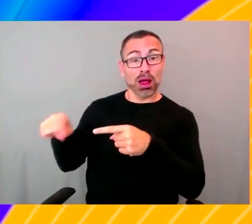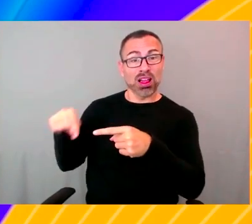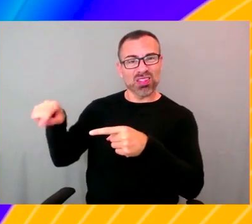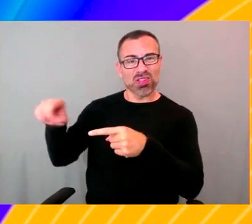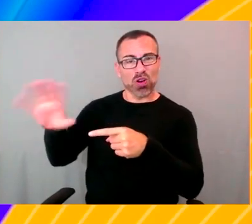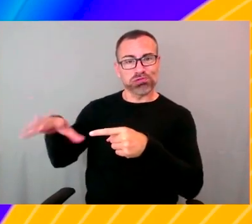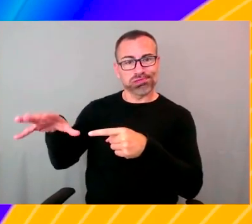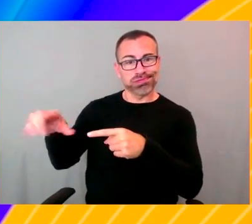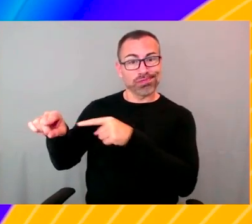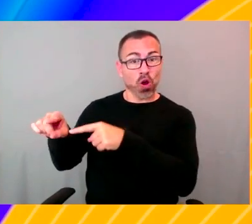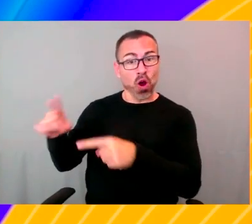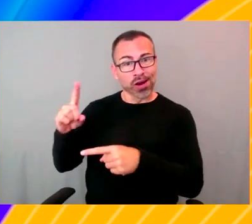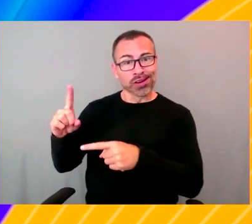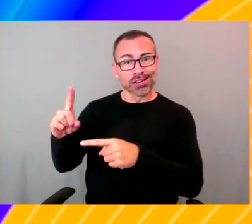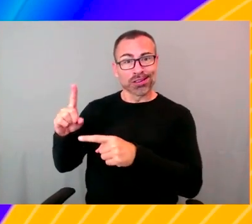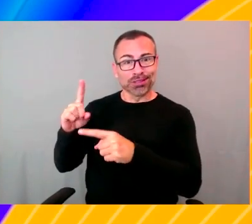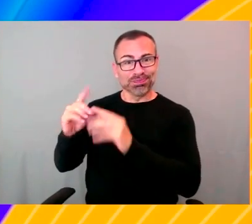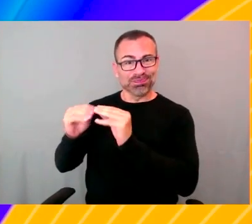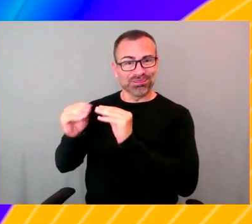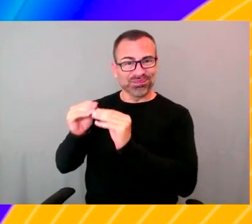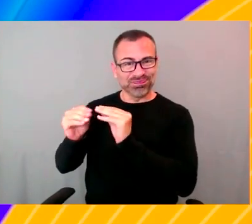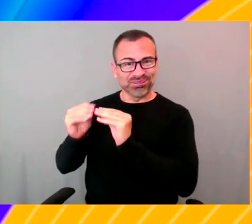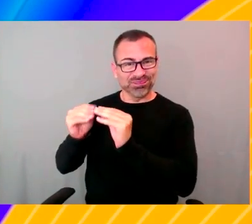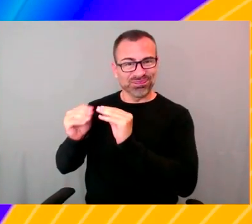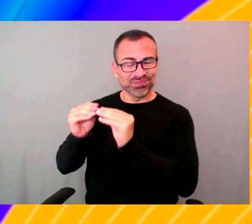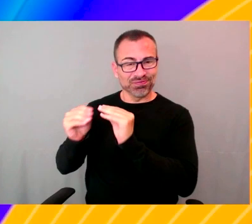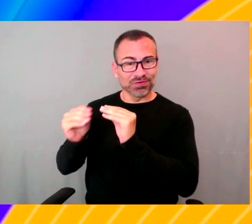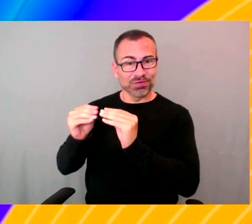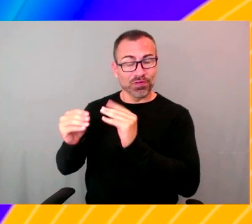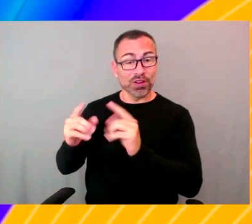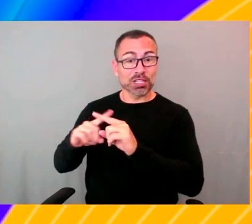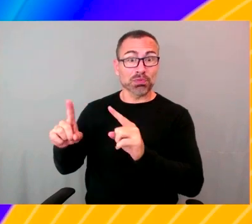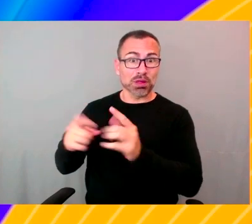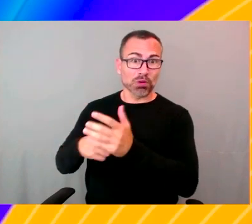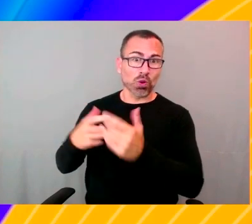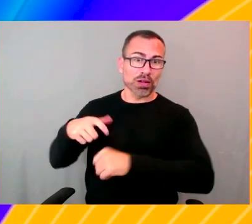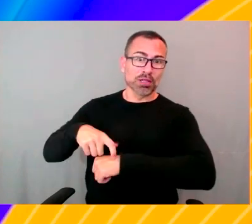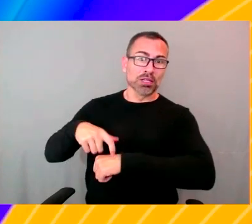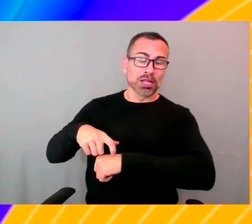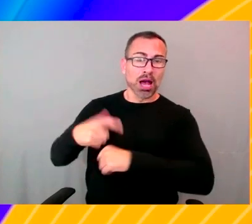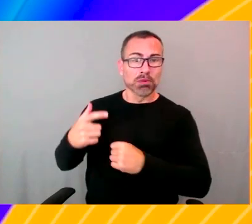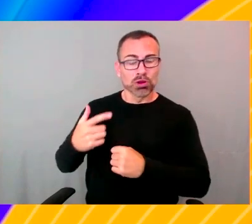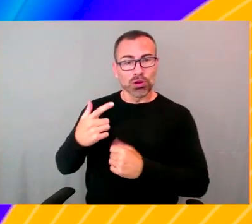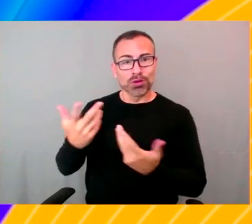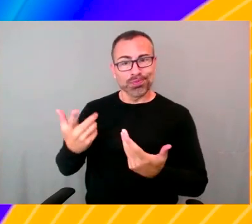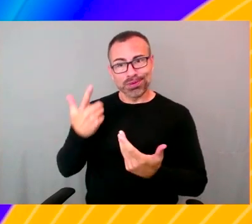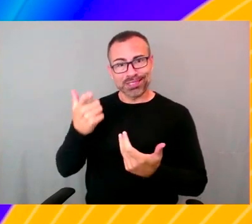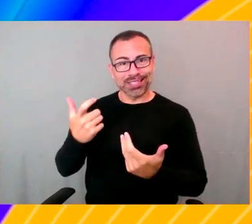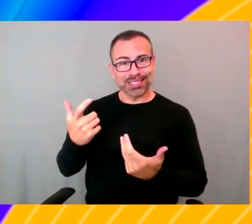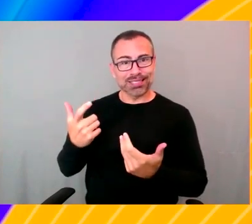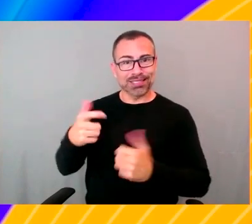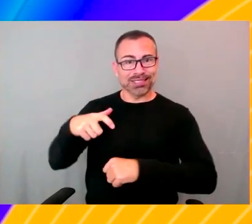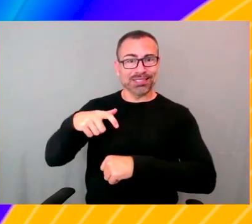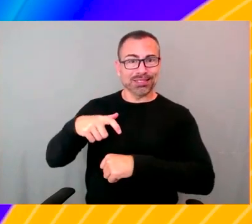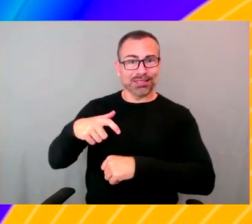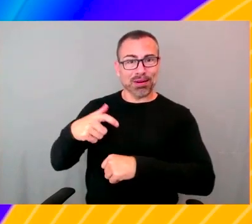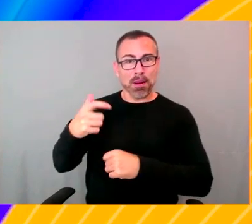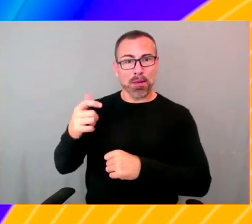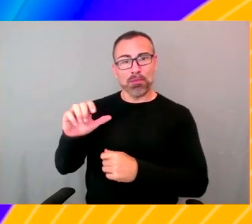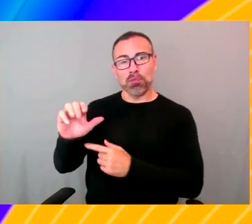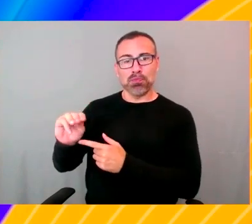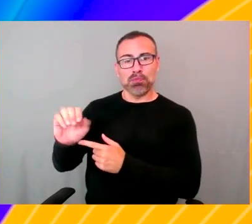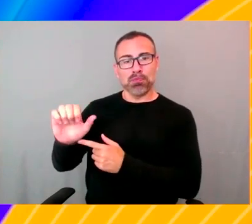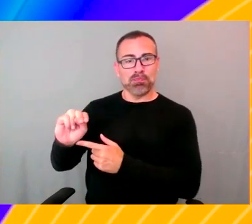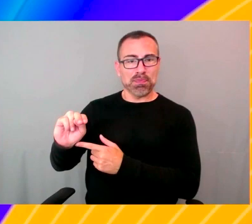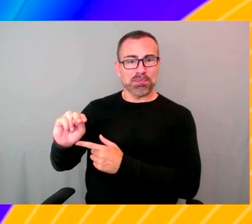And we're human. Humans make mistakes, unfortunately. So how does AI/ML kind of help